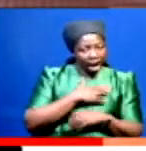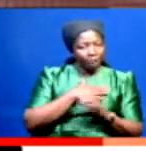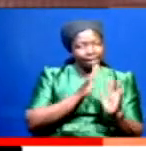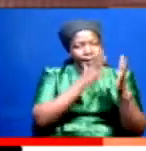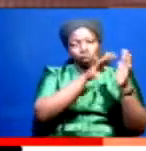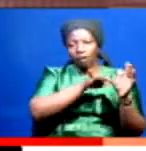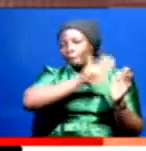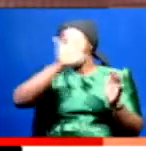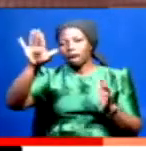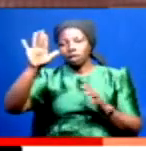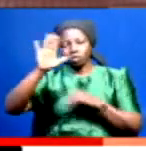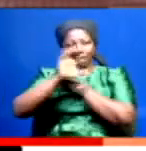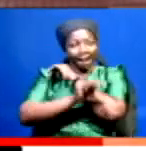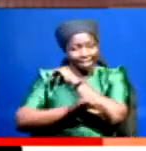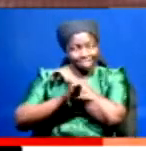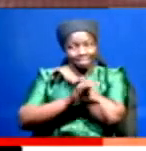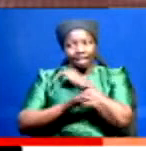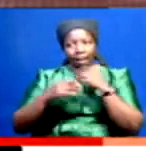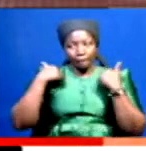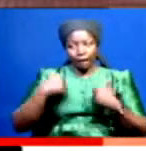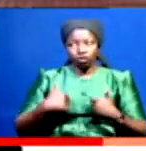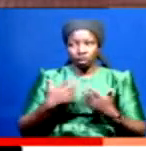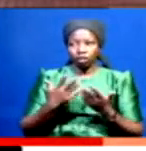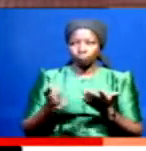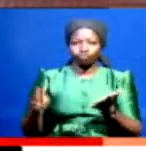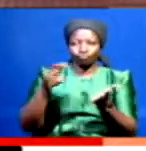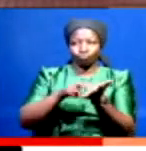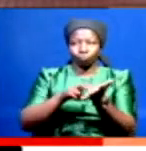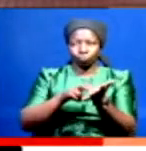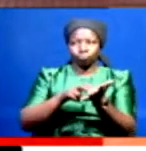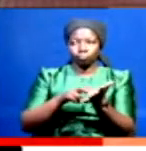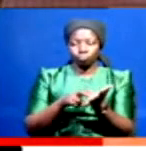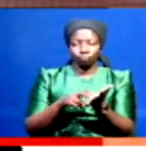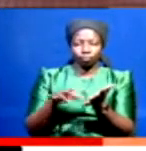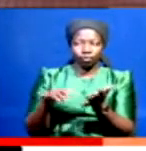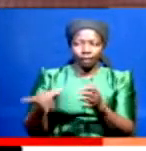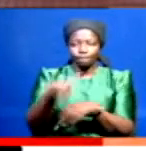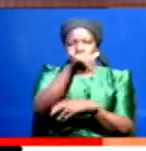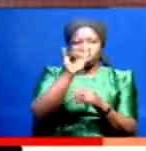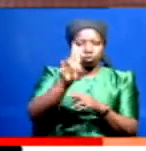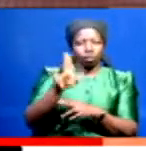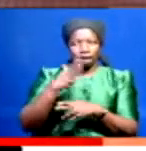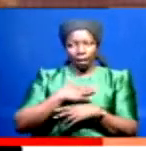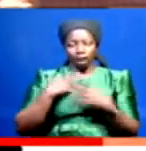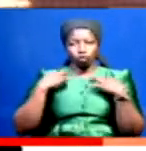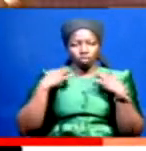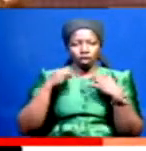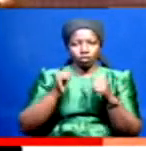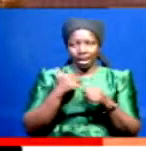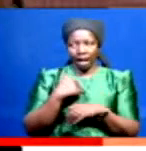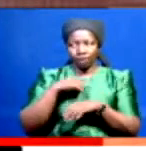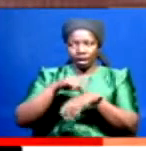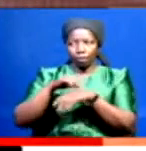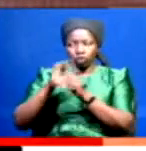to our countries, I boarded the flight using my kanzu, the one I had when I was praying in Mecca. Mm-hmm. But these people